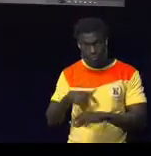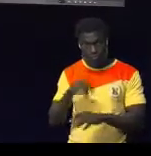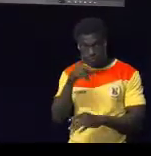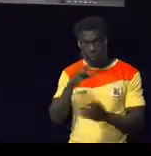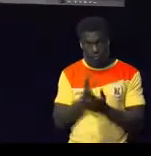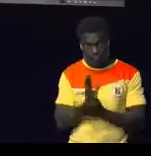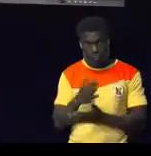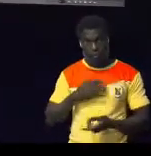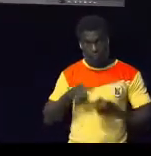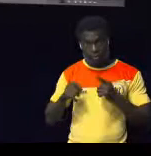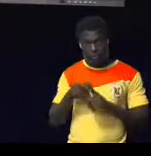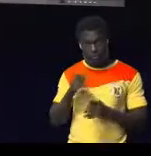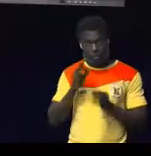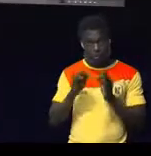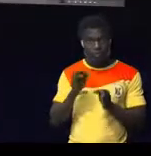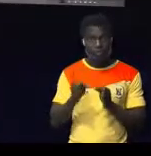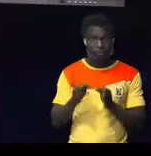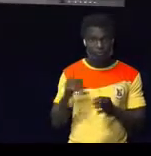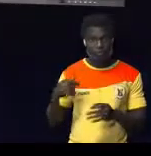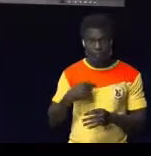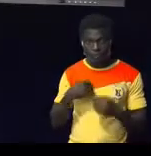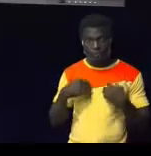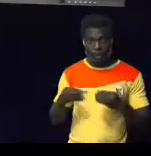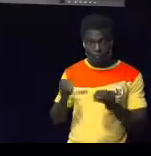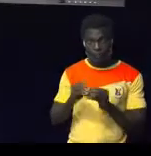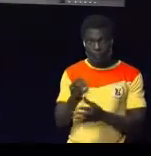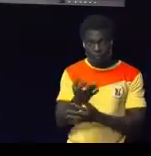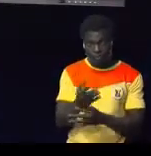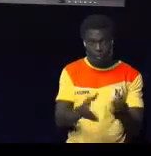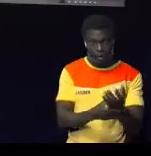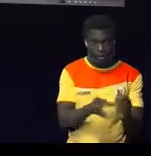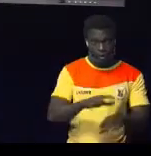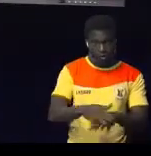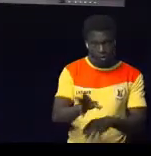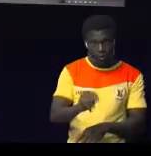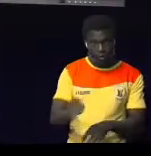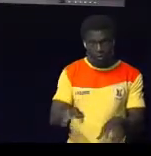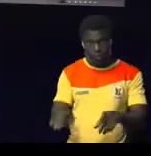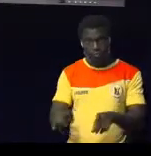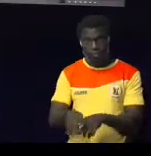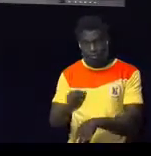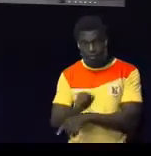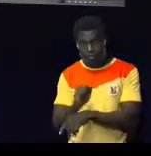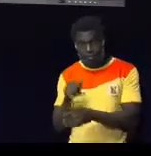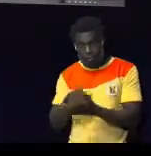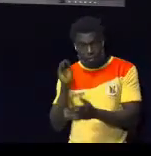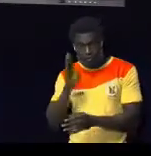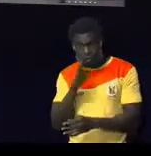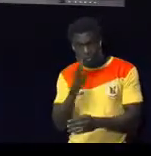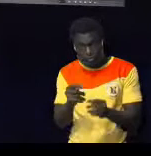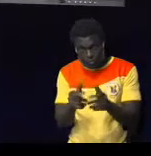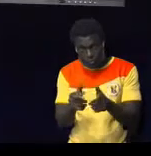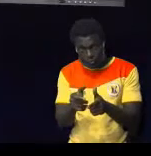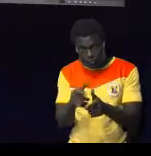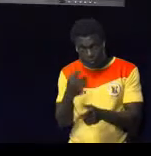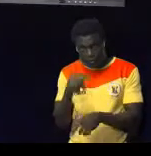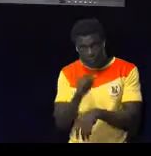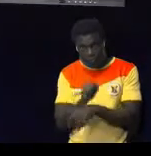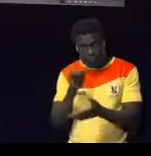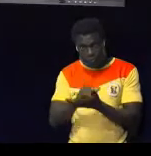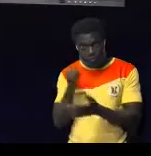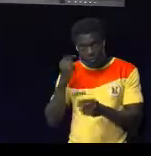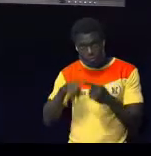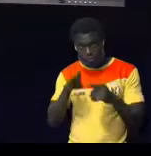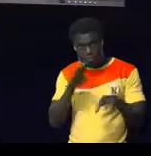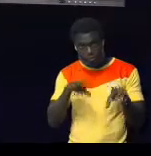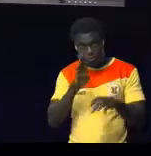you're correct, my friend, because obviously if we have more hands on deck doing the same work, the work will take a fast time. The